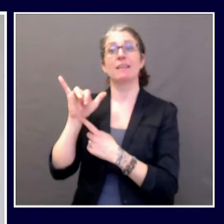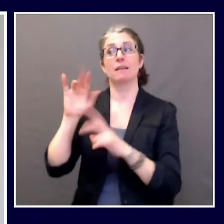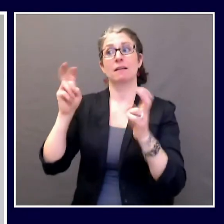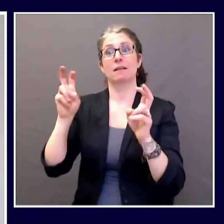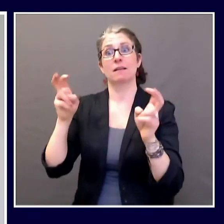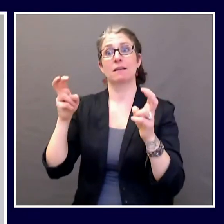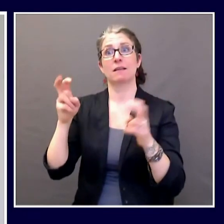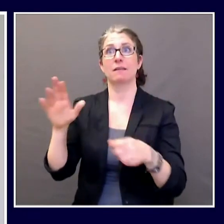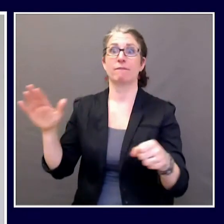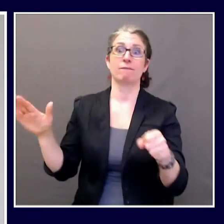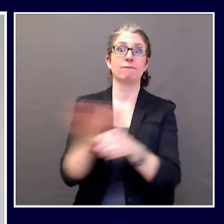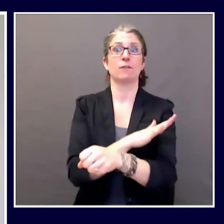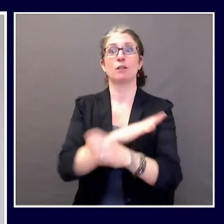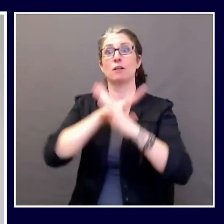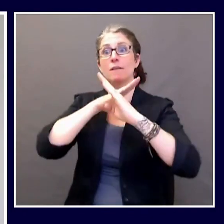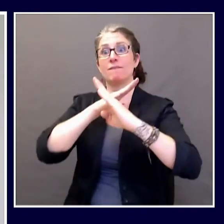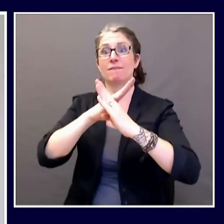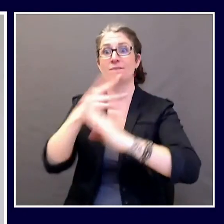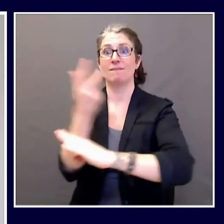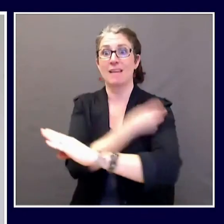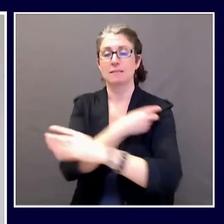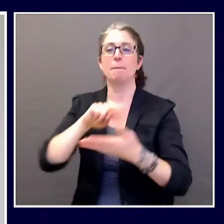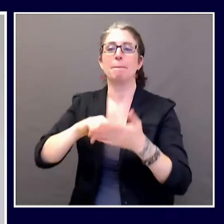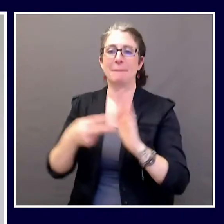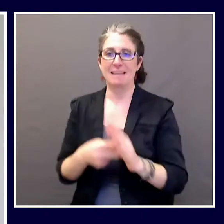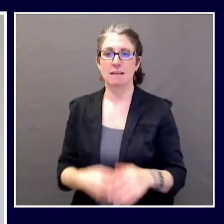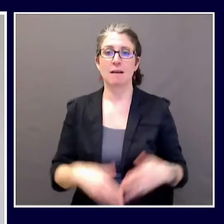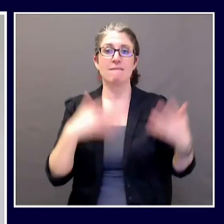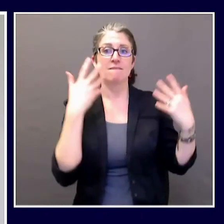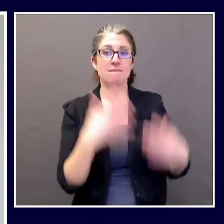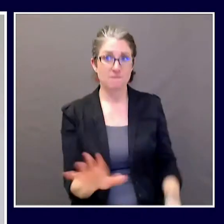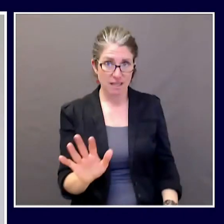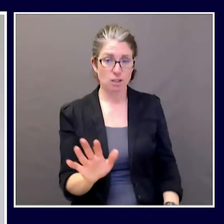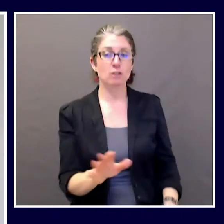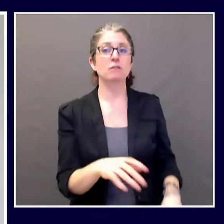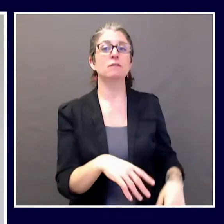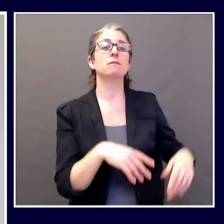you've had that 14 days of waiting after you've gotten both doses.